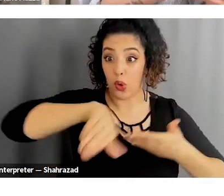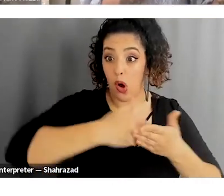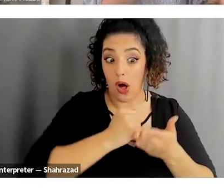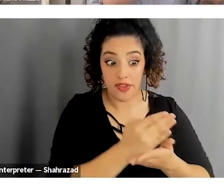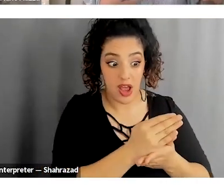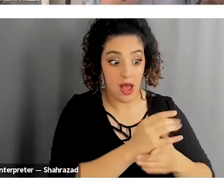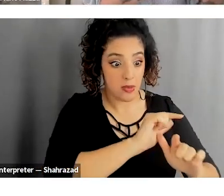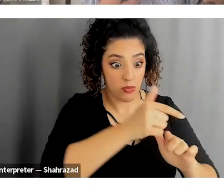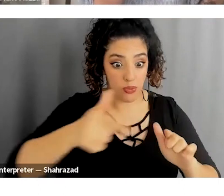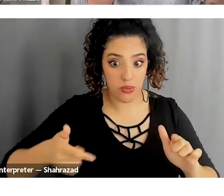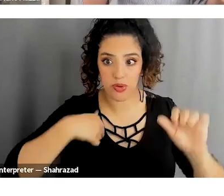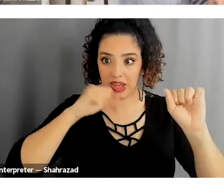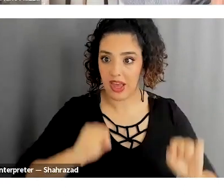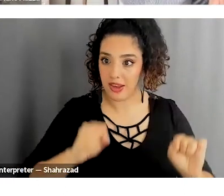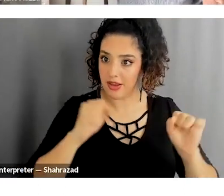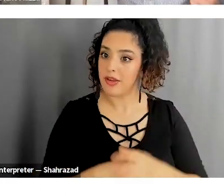certain people have certain